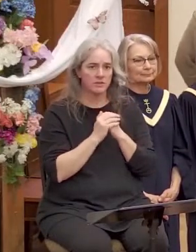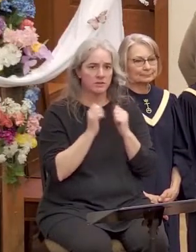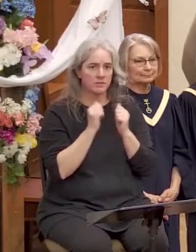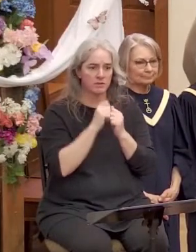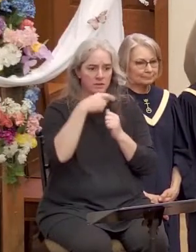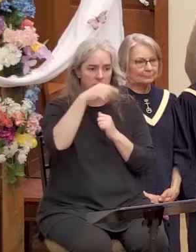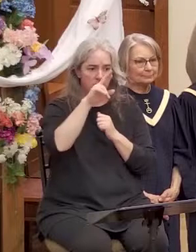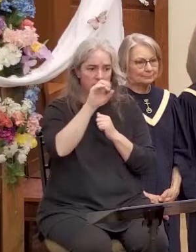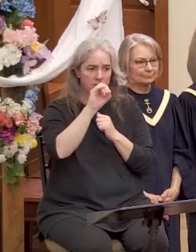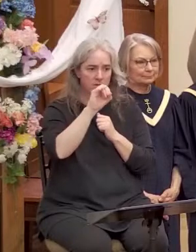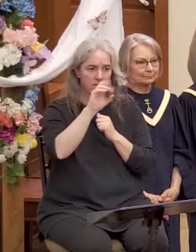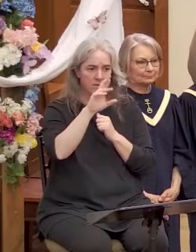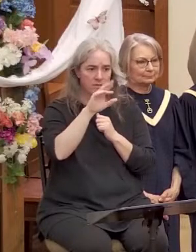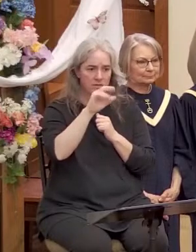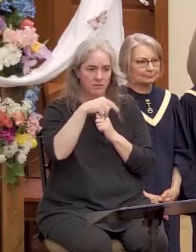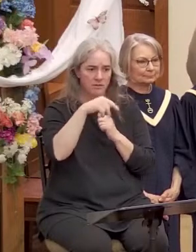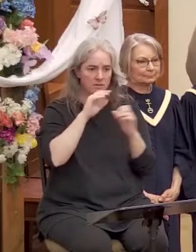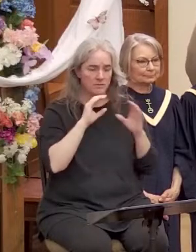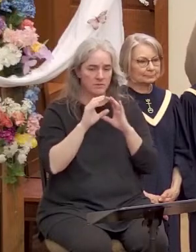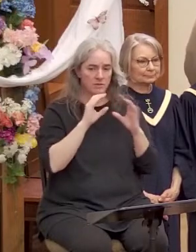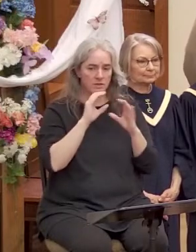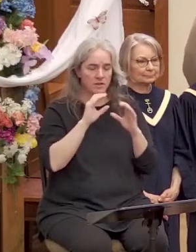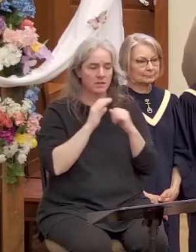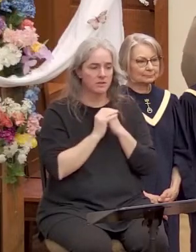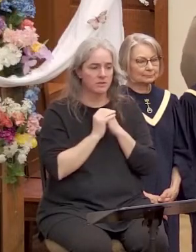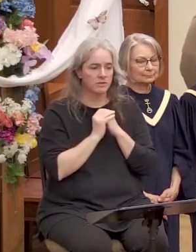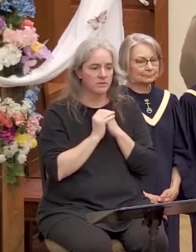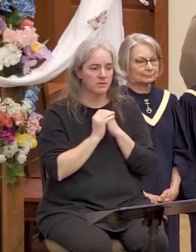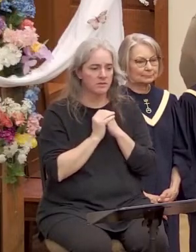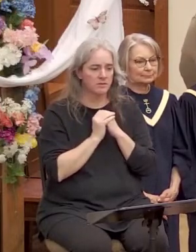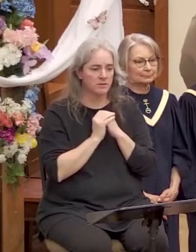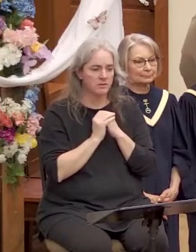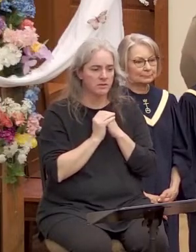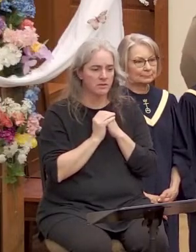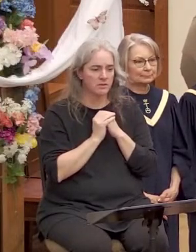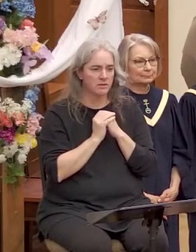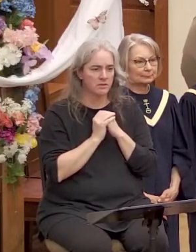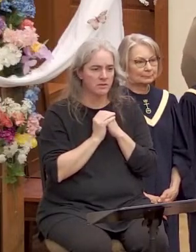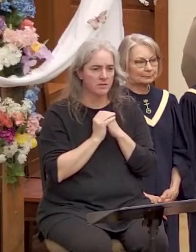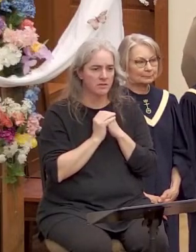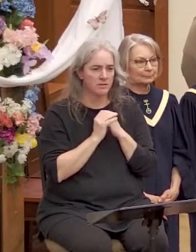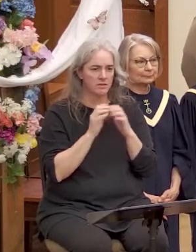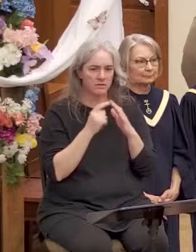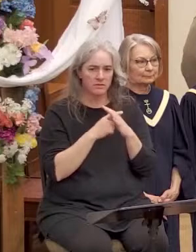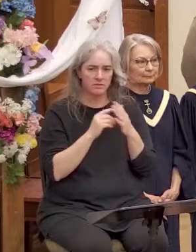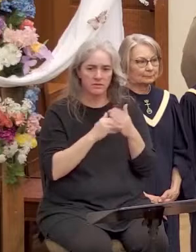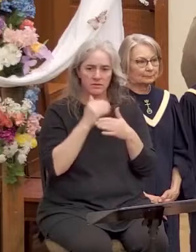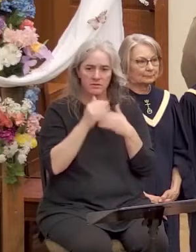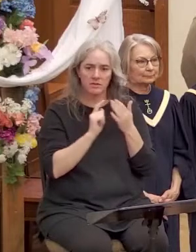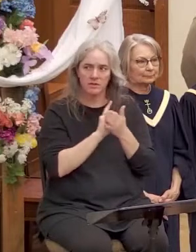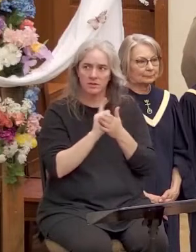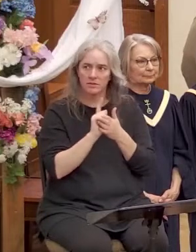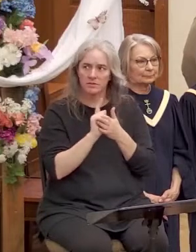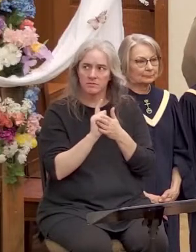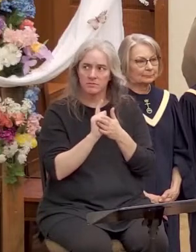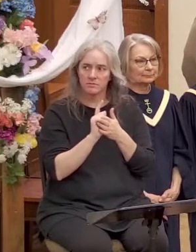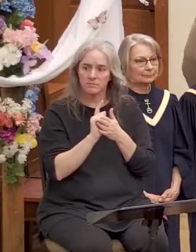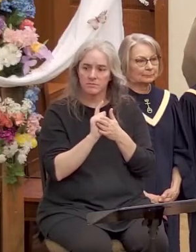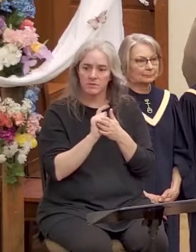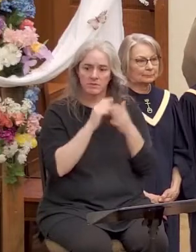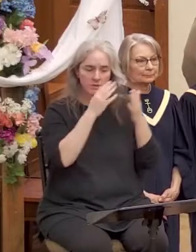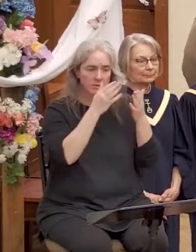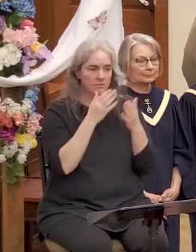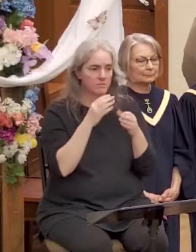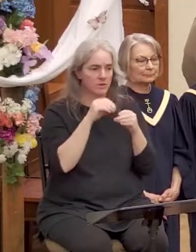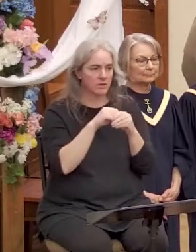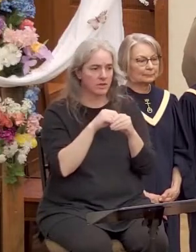priorities, right? We've talked about communication. So especially with respect to that, starting next week, we want to bring in